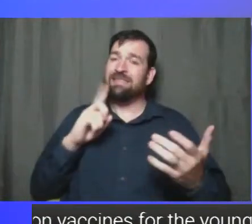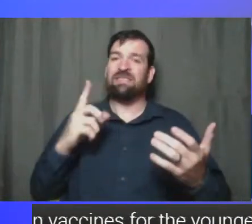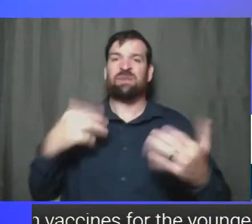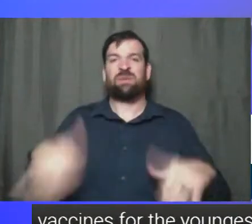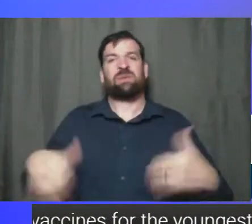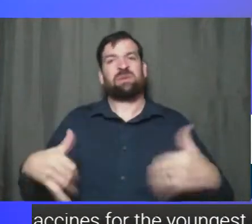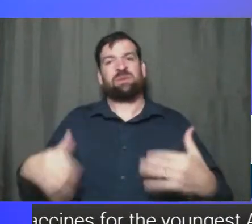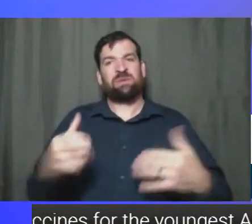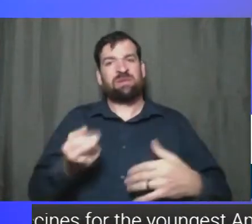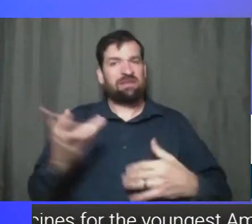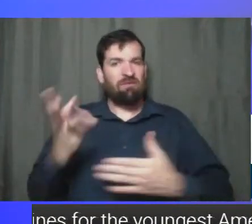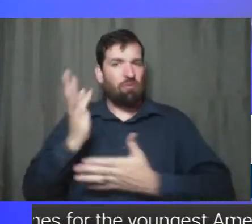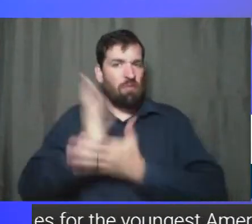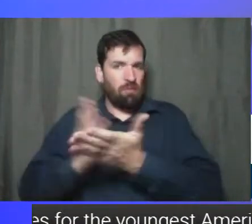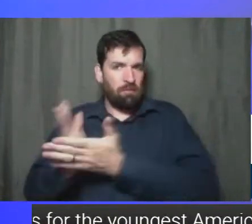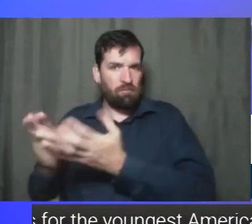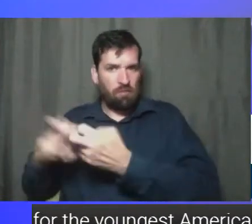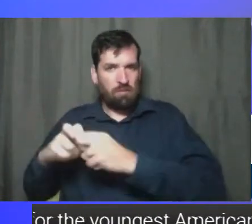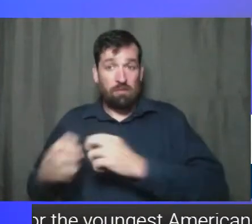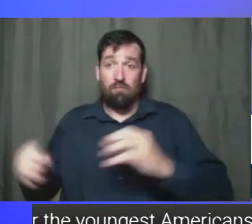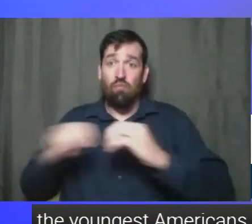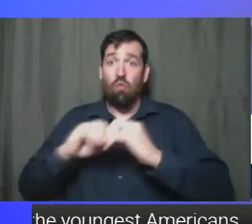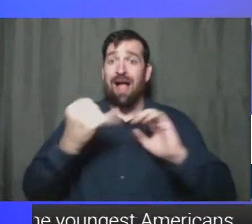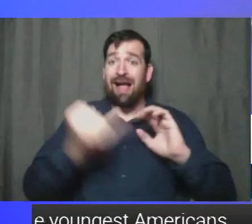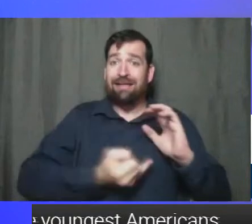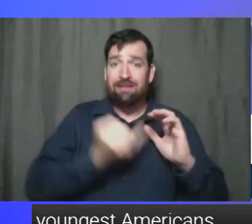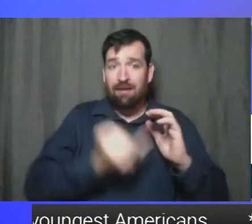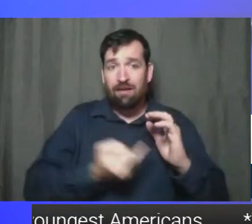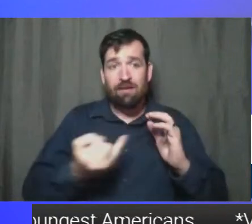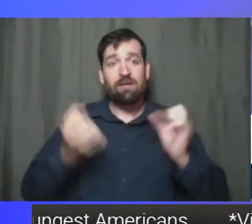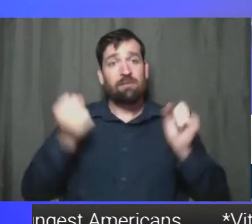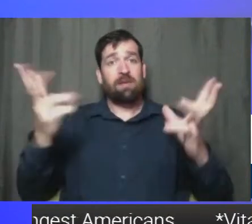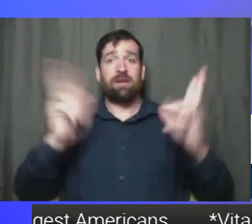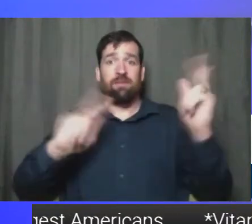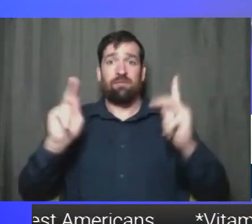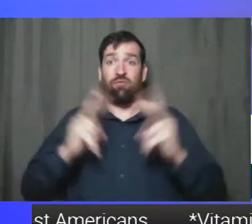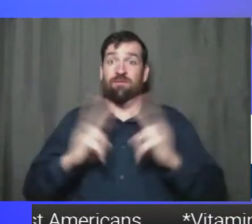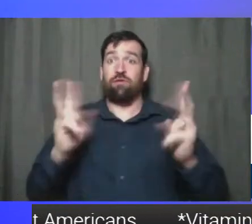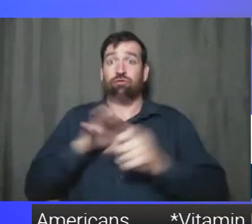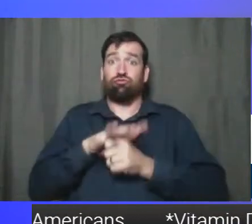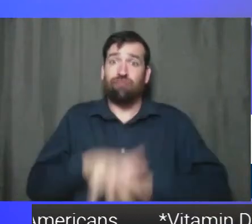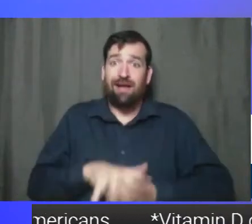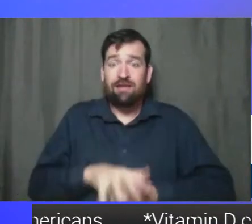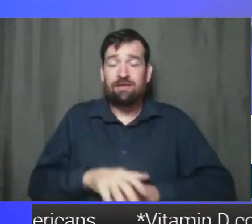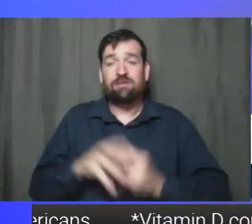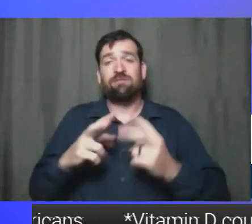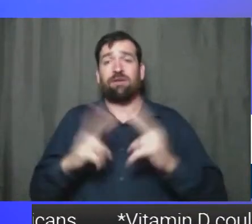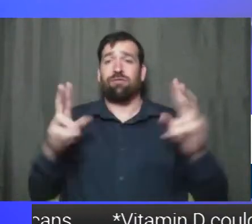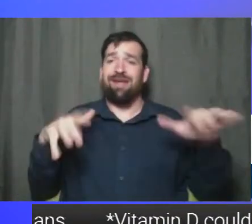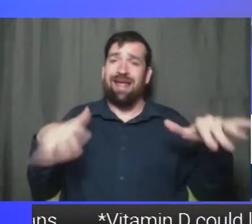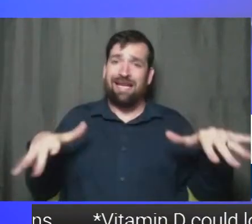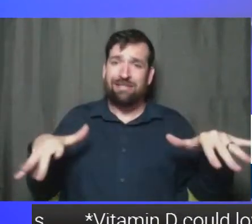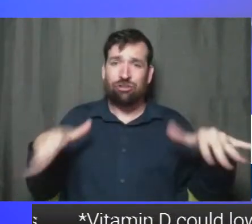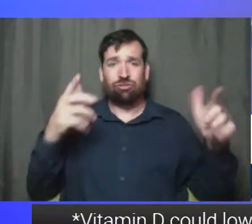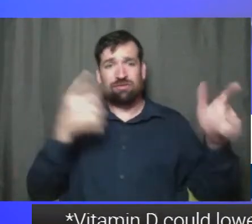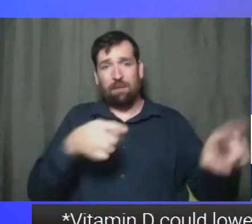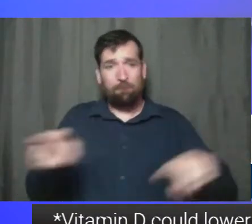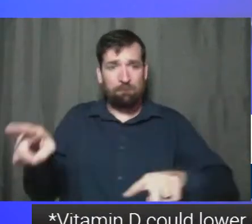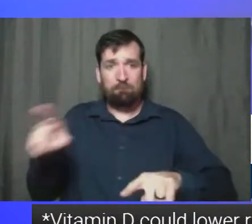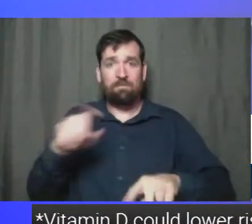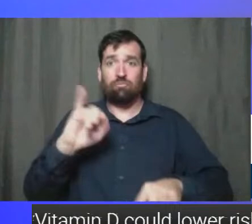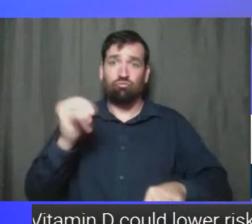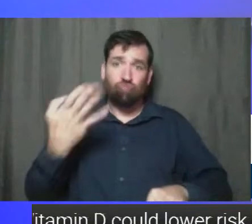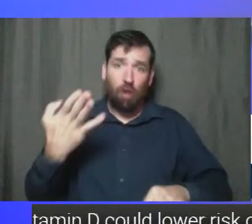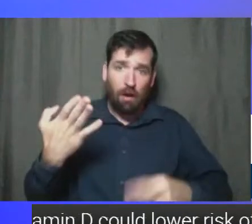problem because we were more isolated. A lot of people were very stressed and anxious about what was happening with their family members, with their jobs, with their